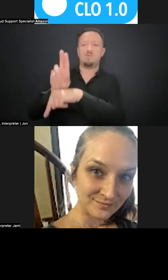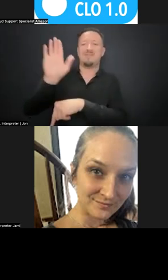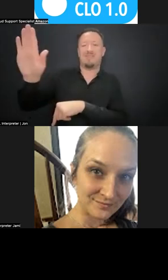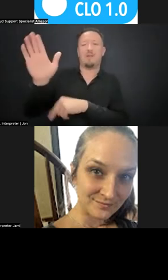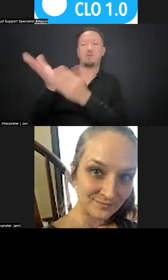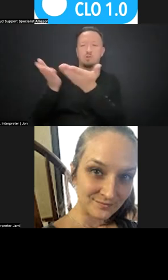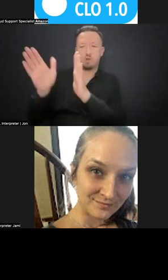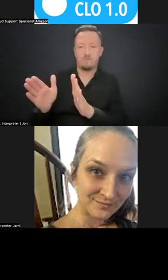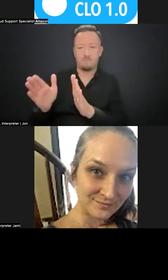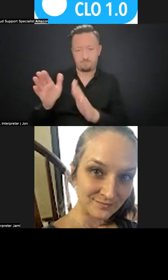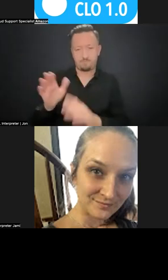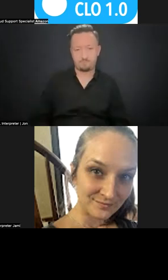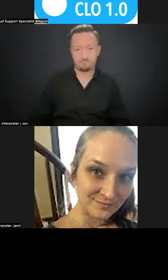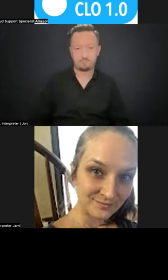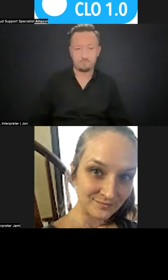Let's look at this